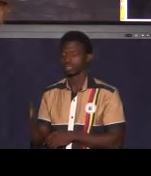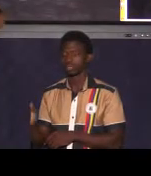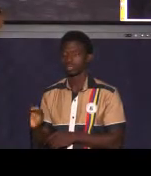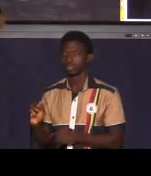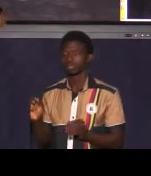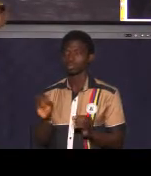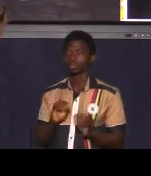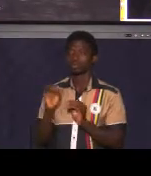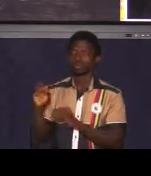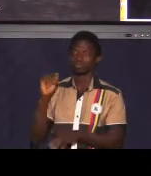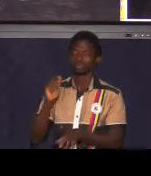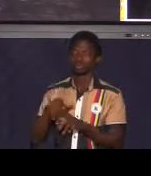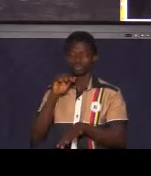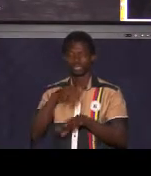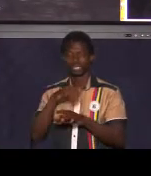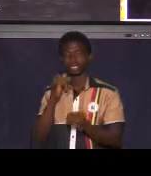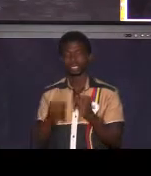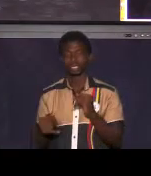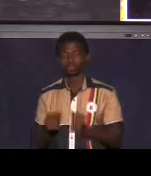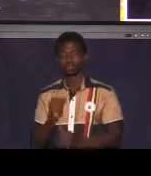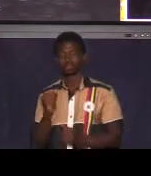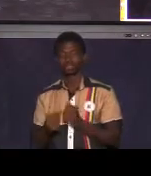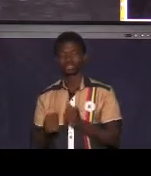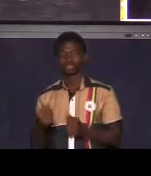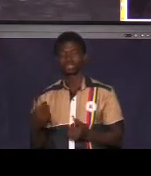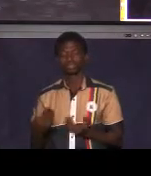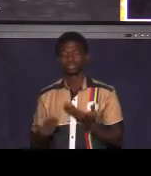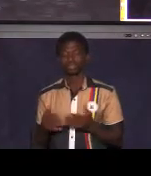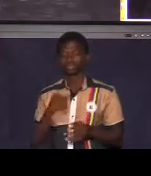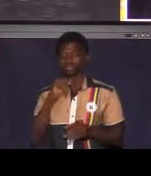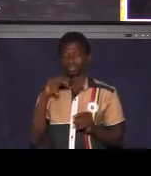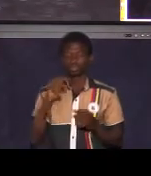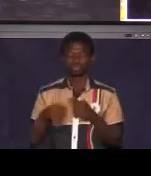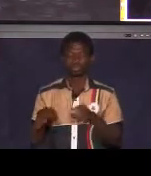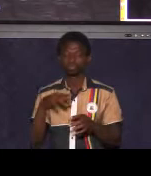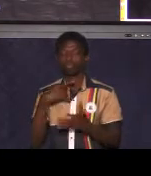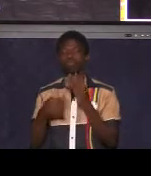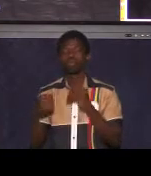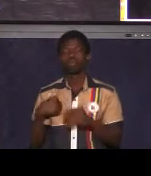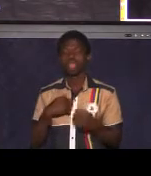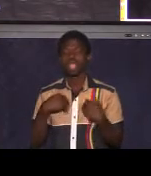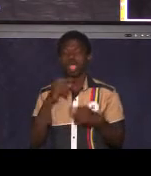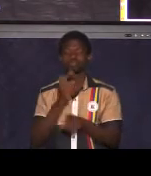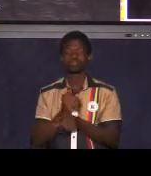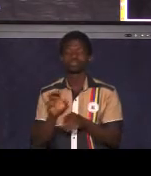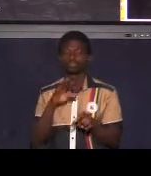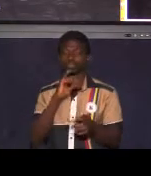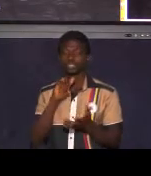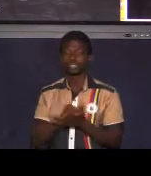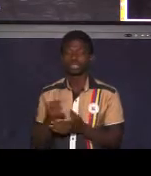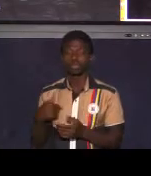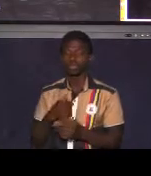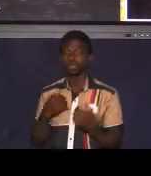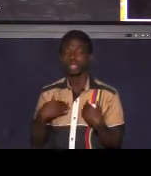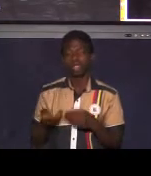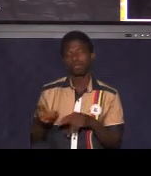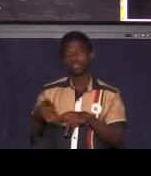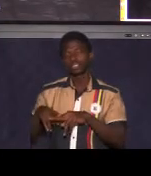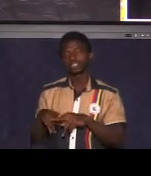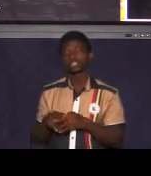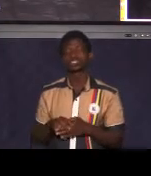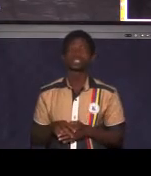3500 with a decimal point at the end, which we may not need to put. And what we have just done is that we have